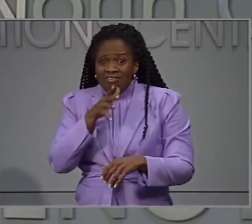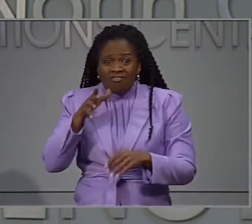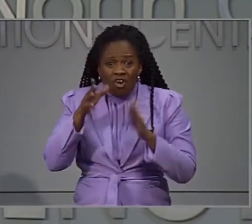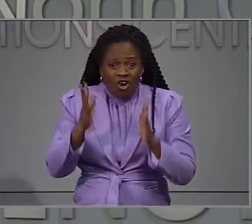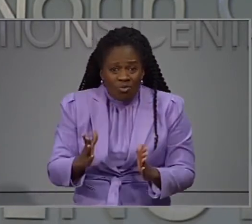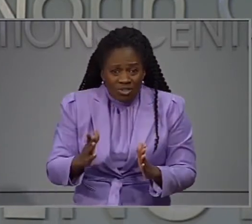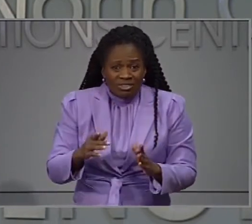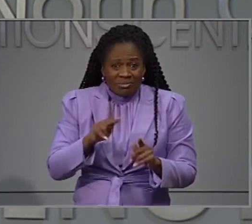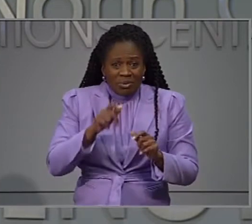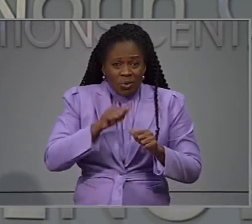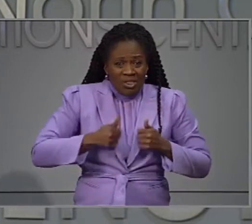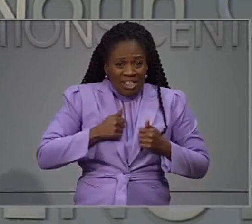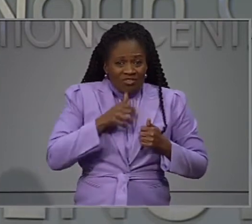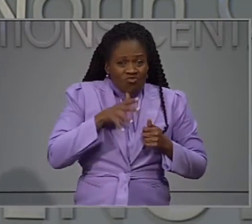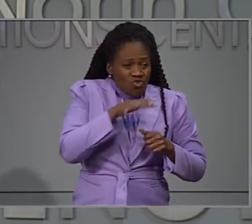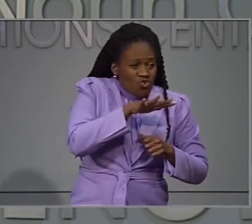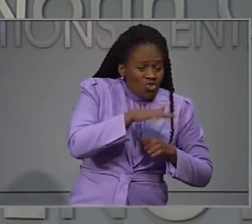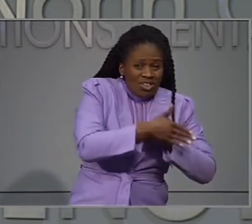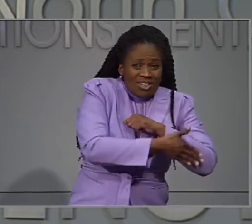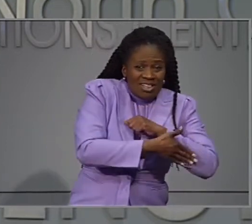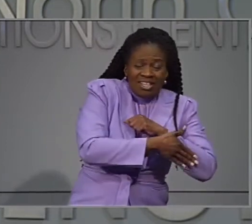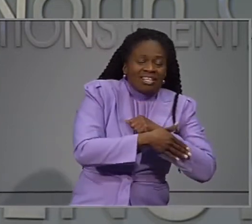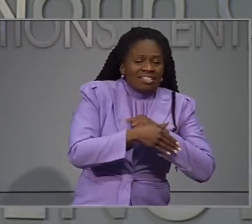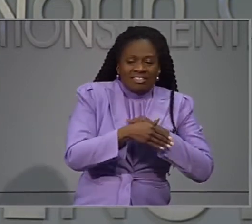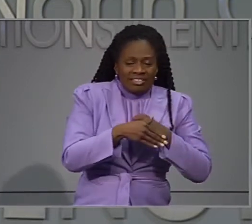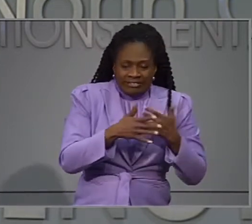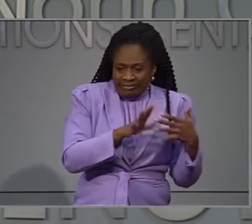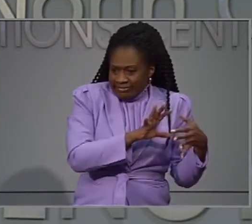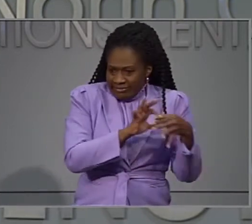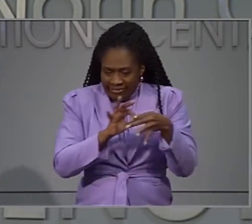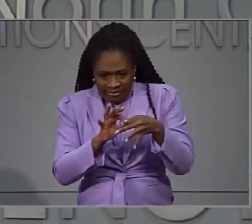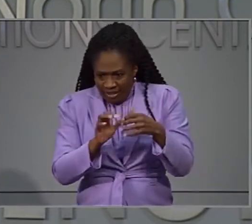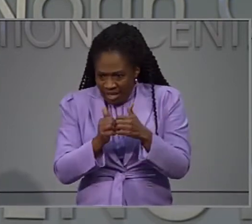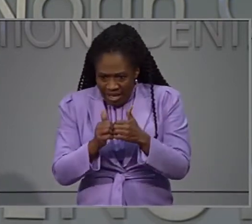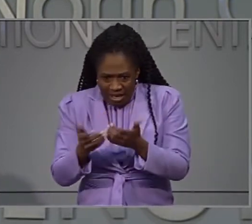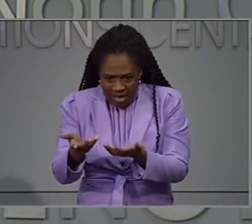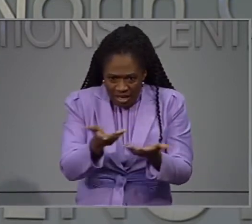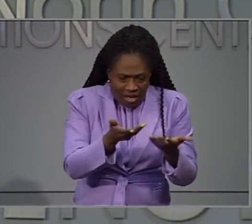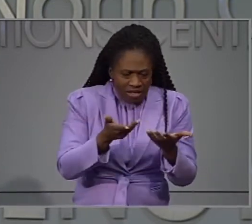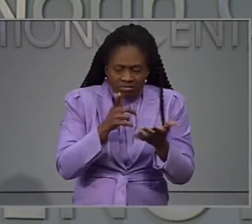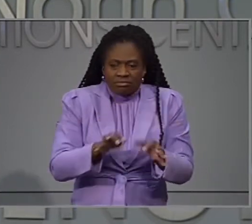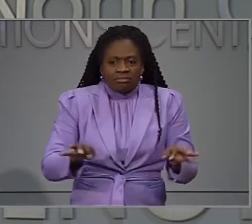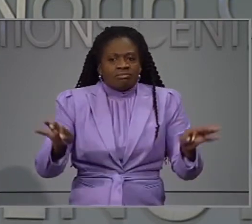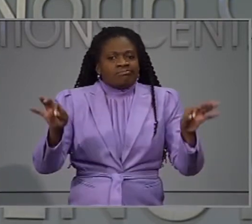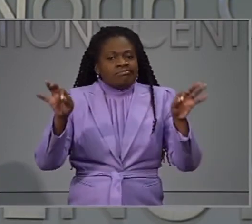our rural areas who aren't connected, we know how important that